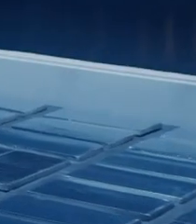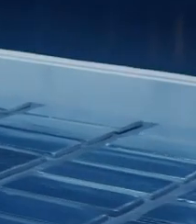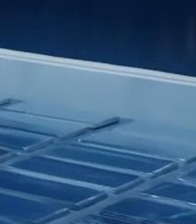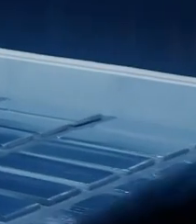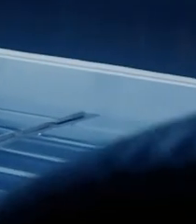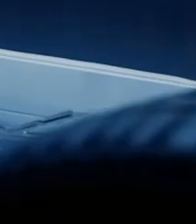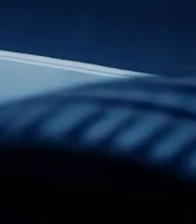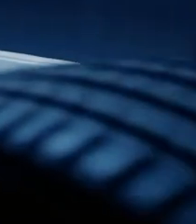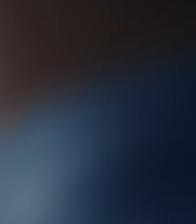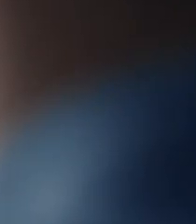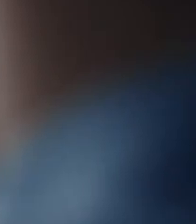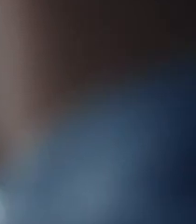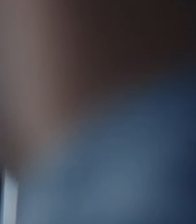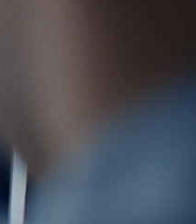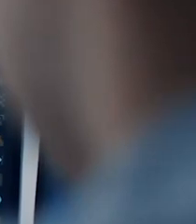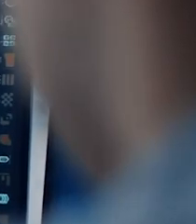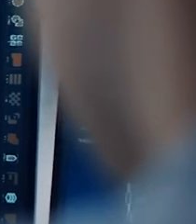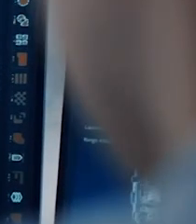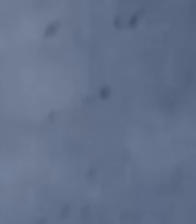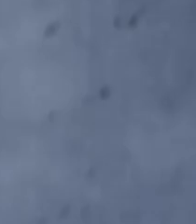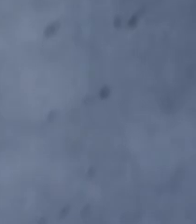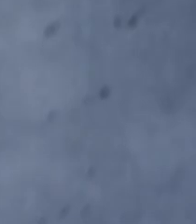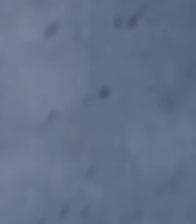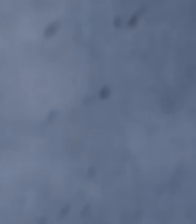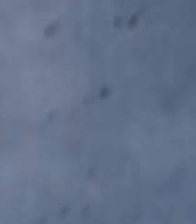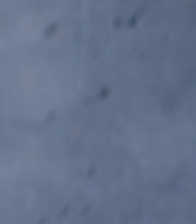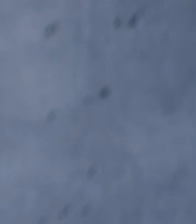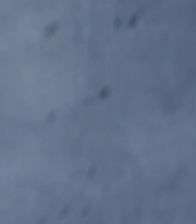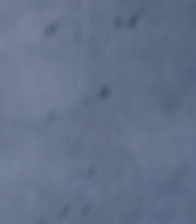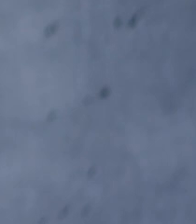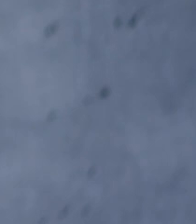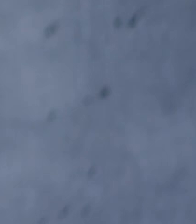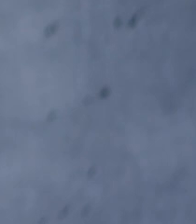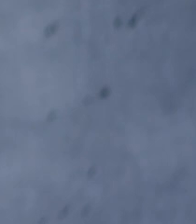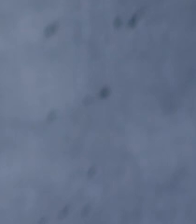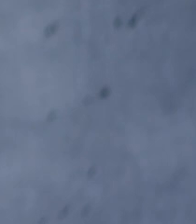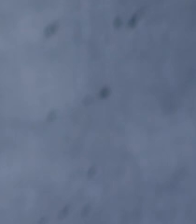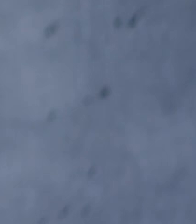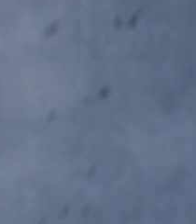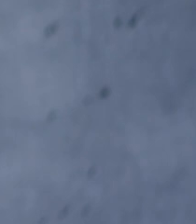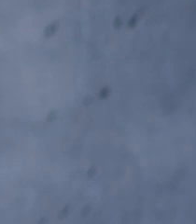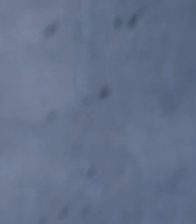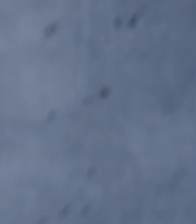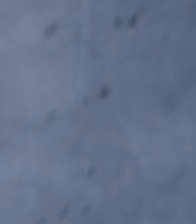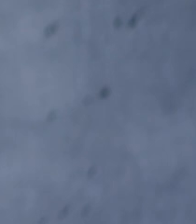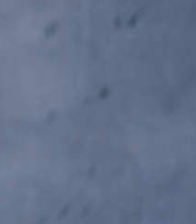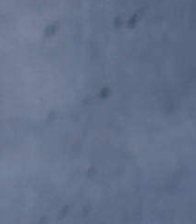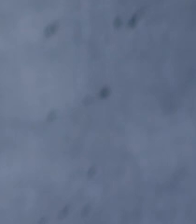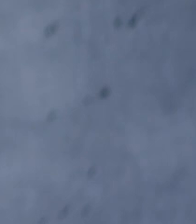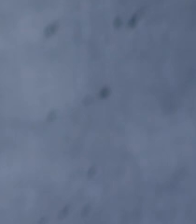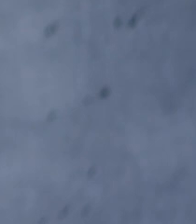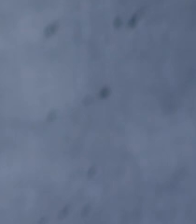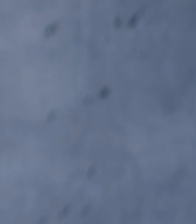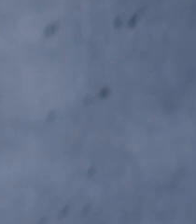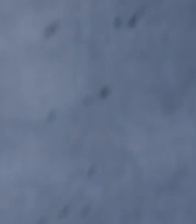and development, manufacturing and supply company aimed at serving properly the parts of the market that are currently not well served by the